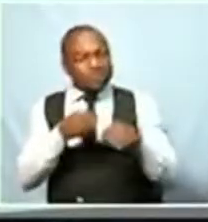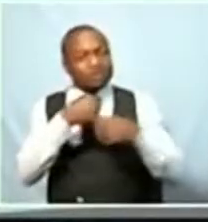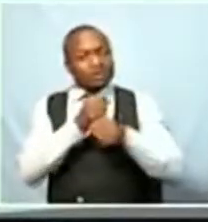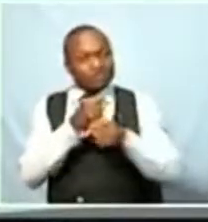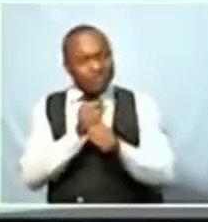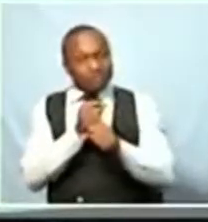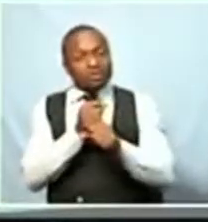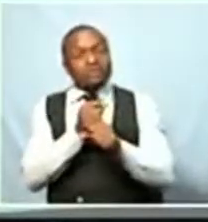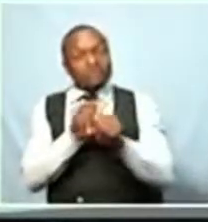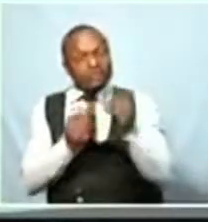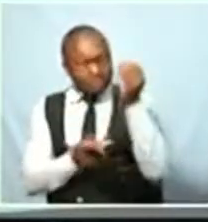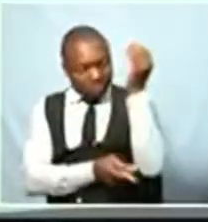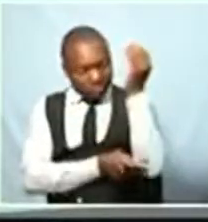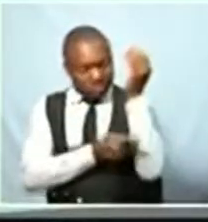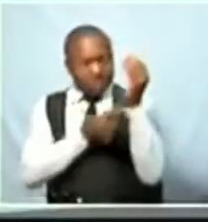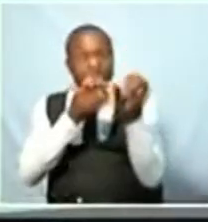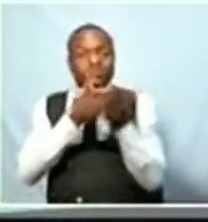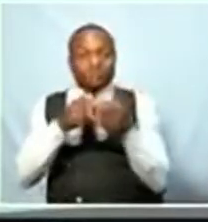together, and we are going to do that.